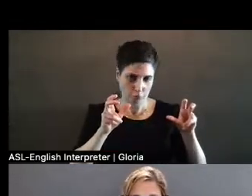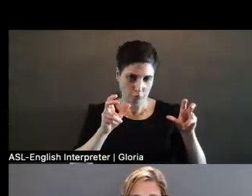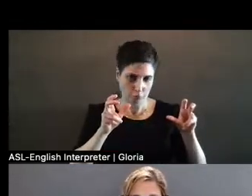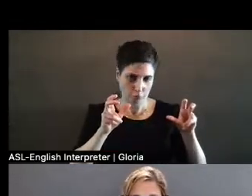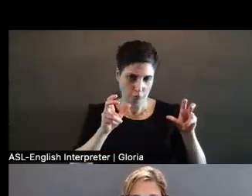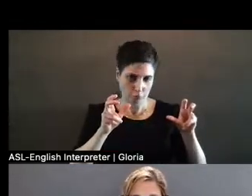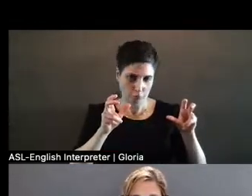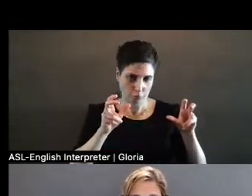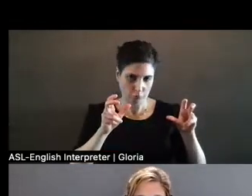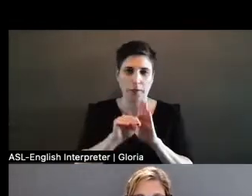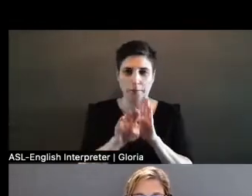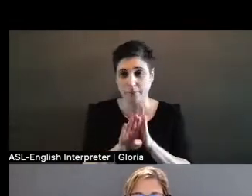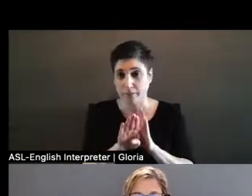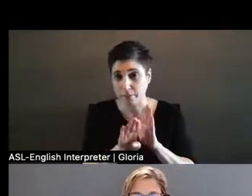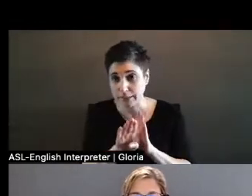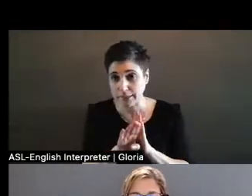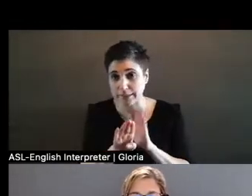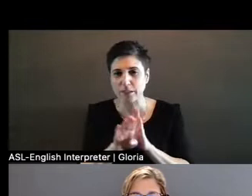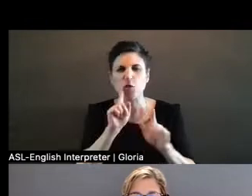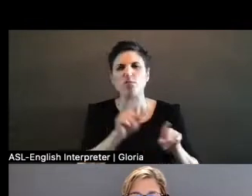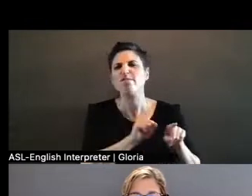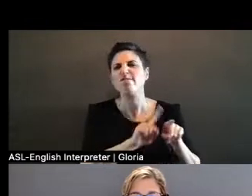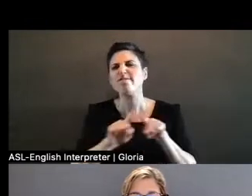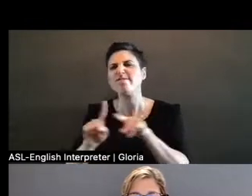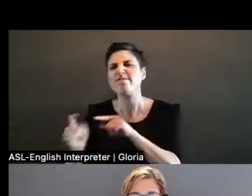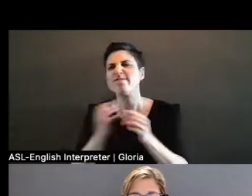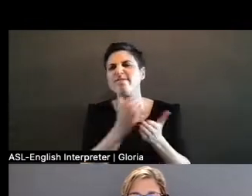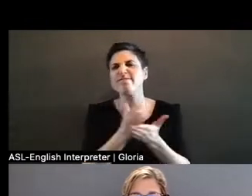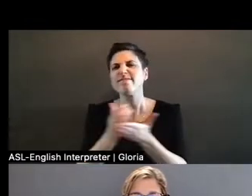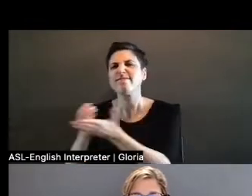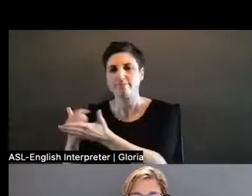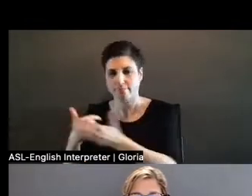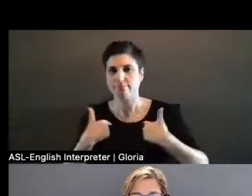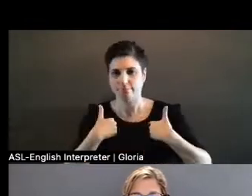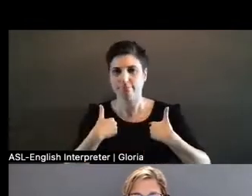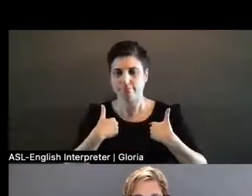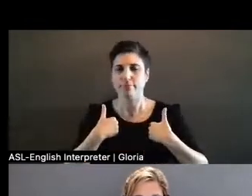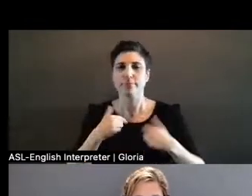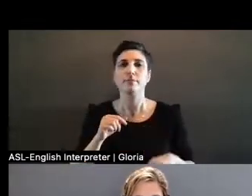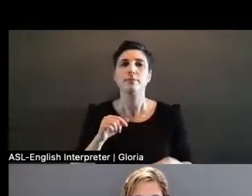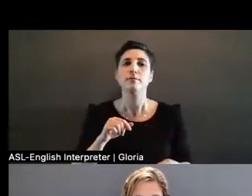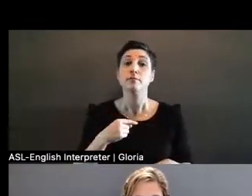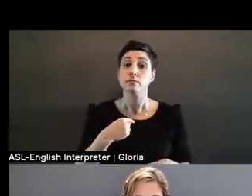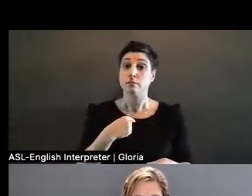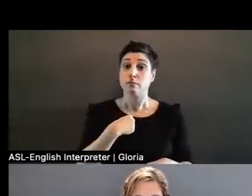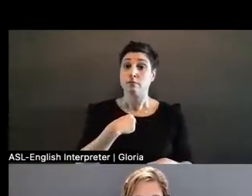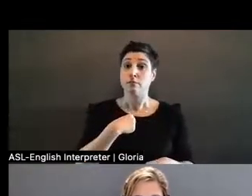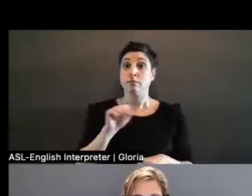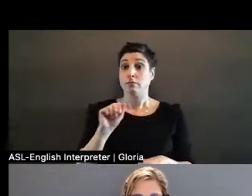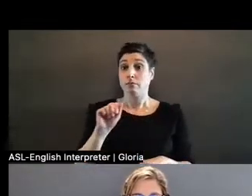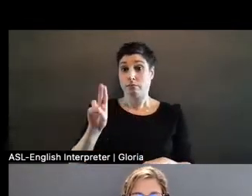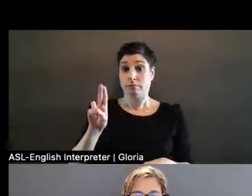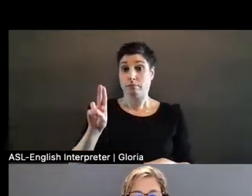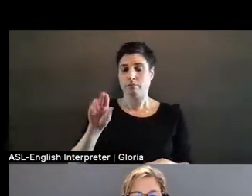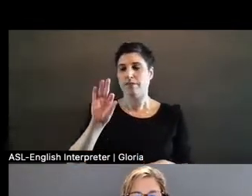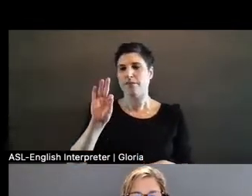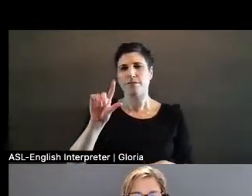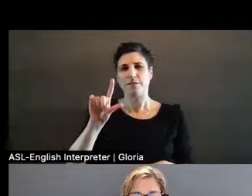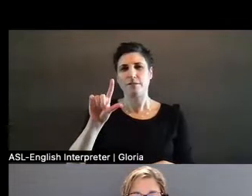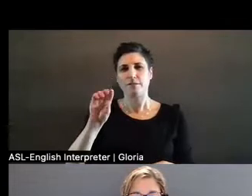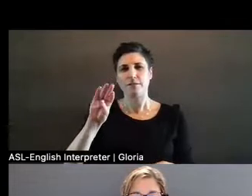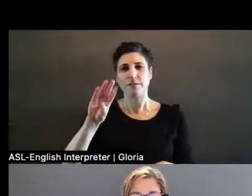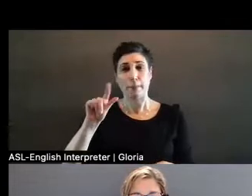curriculum development in all subject areas. In academic upgrading at Fleming College, we